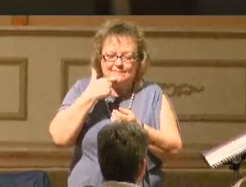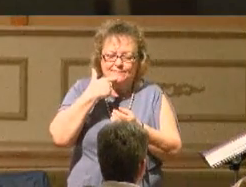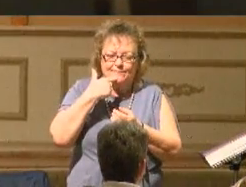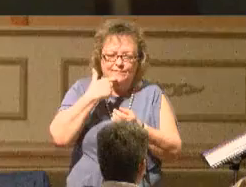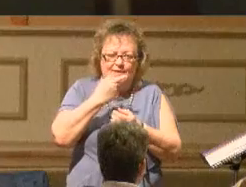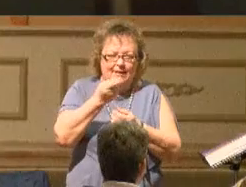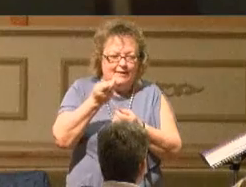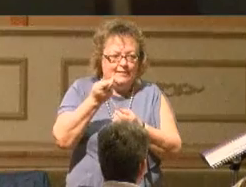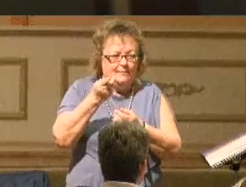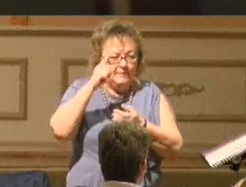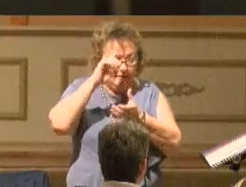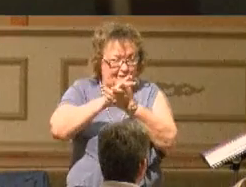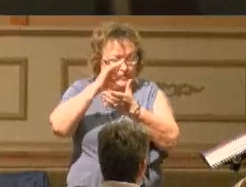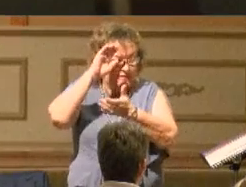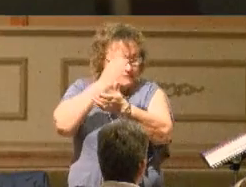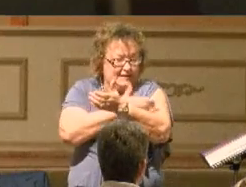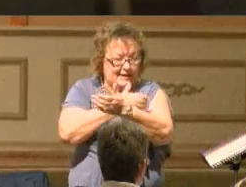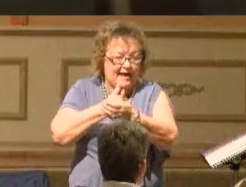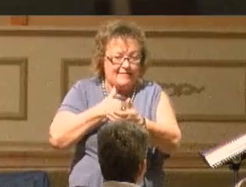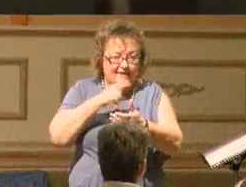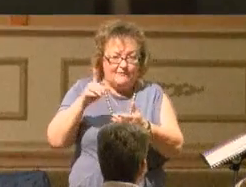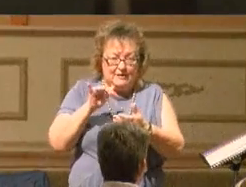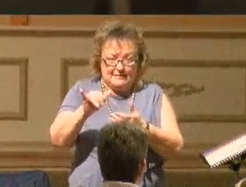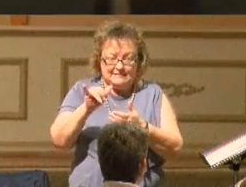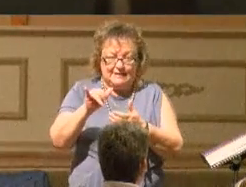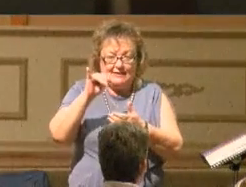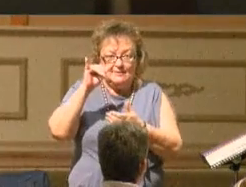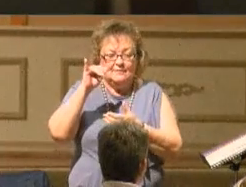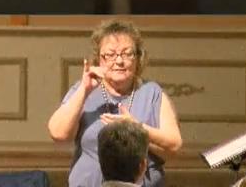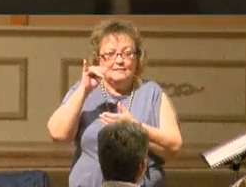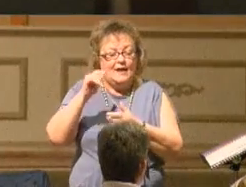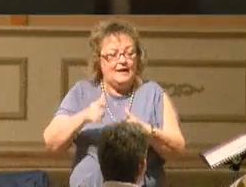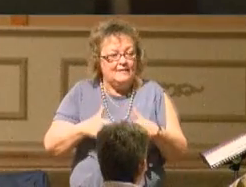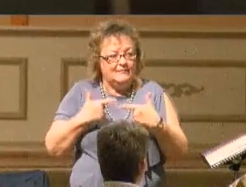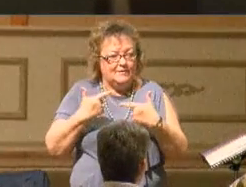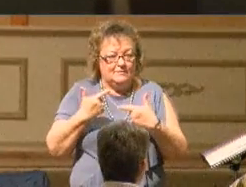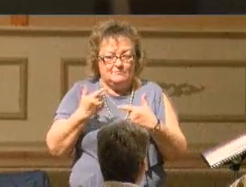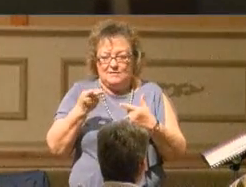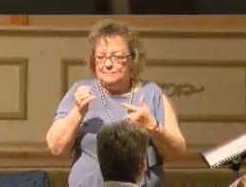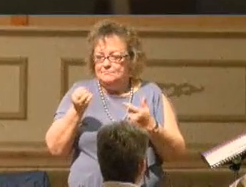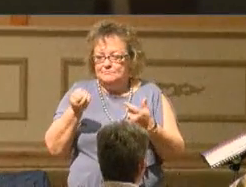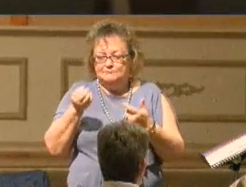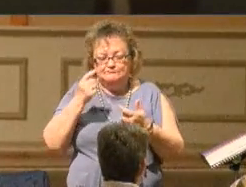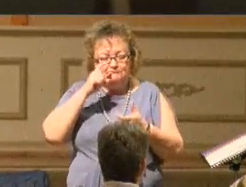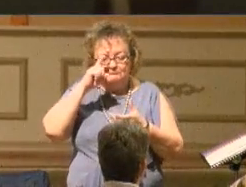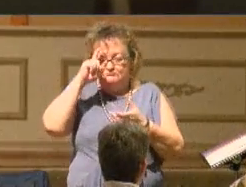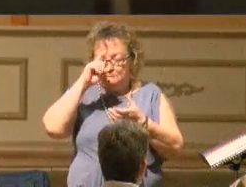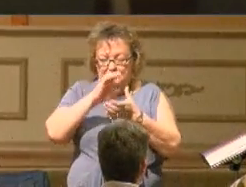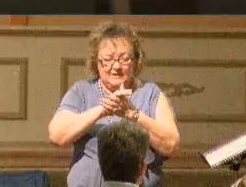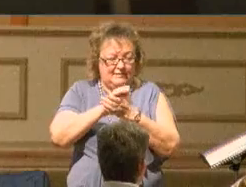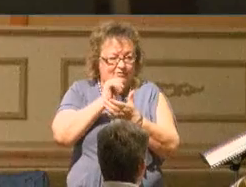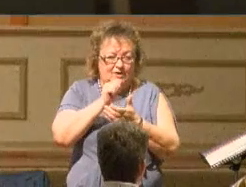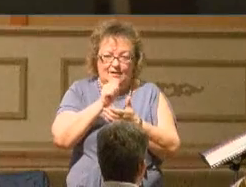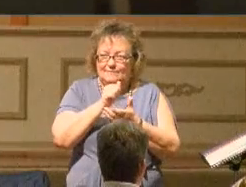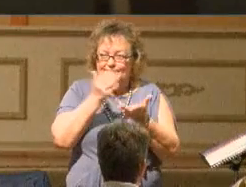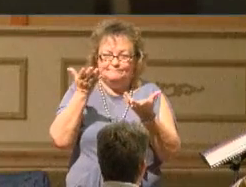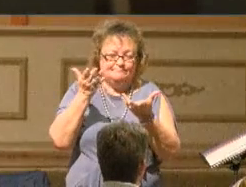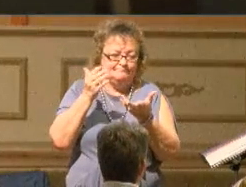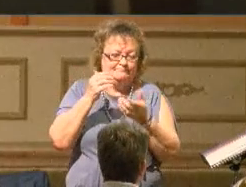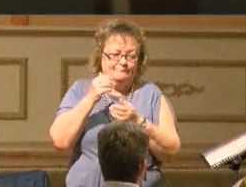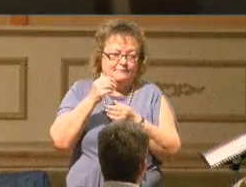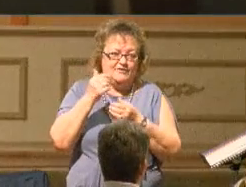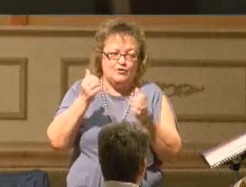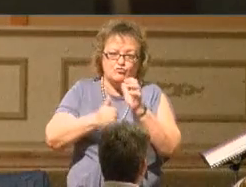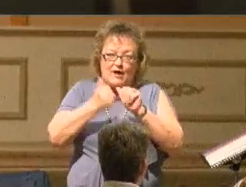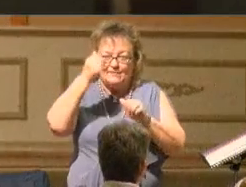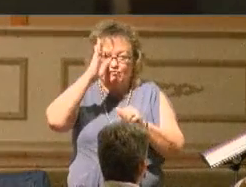He that believeth on the Son hath everlasting life, and he that believeth not the Son shall not see life, but the wrath of God abideth on him.